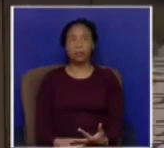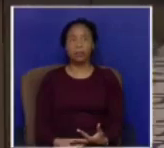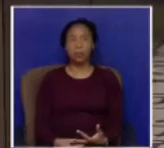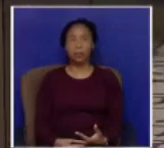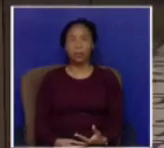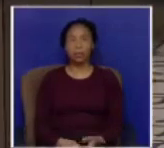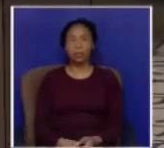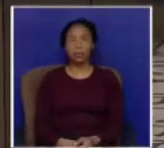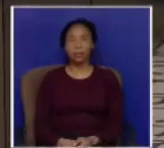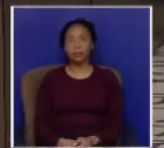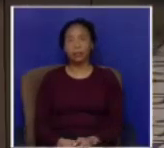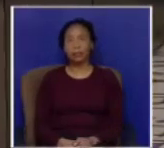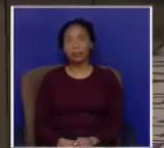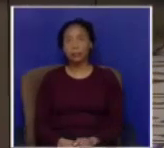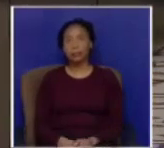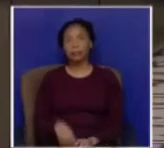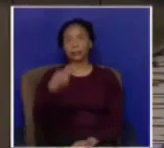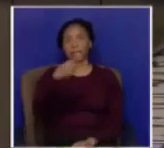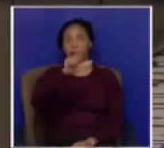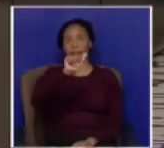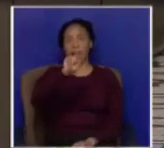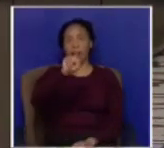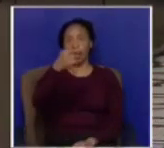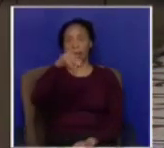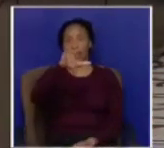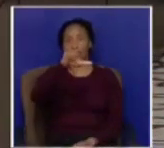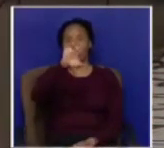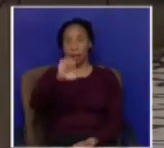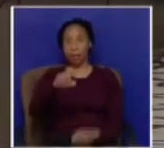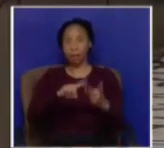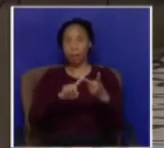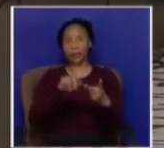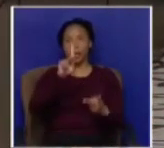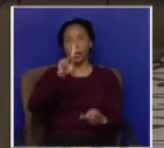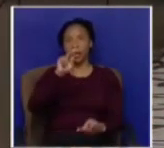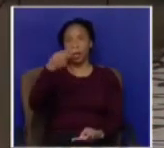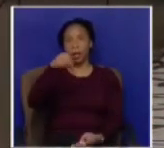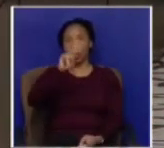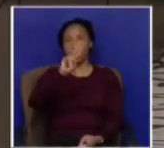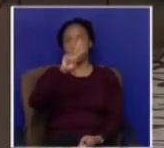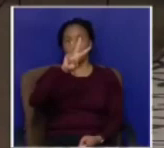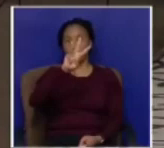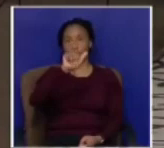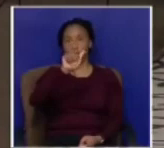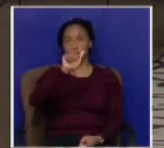Kanyile Nongwalisa Princess, Kuzwa Yotamsanga Fortune,